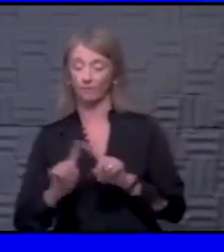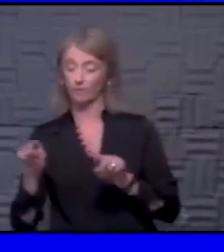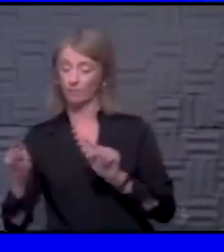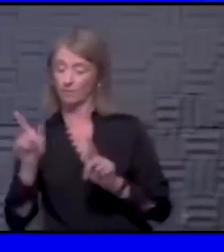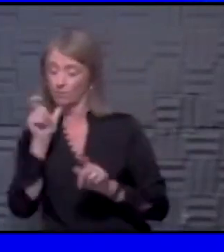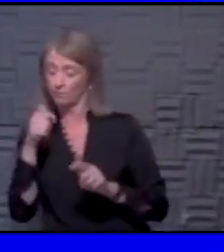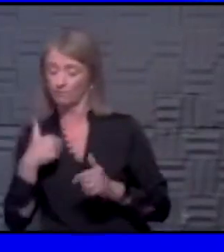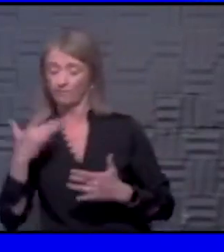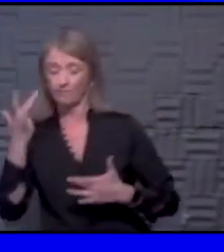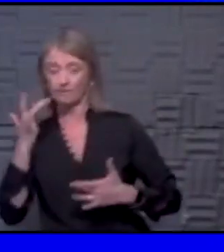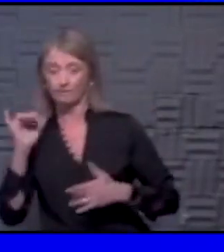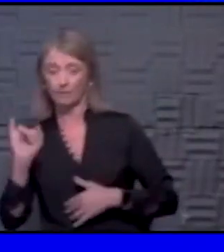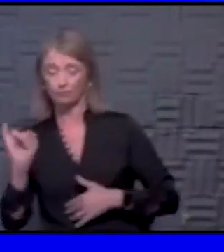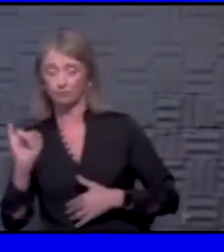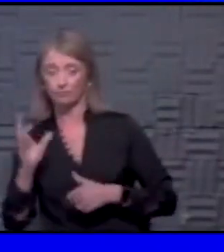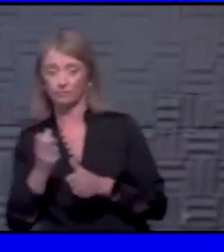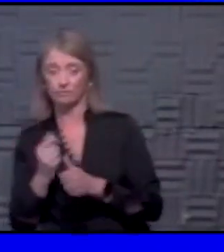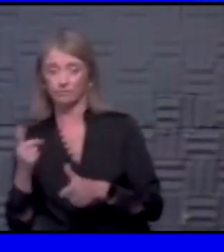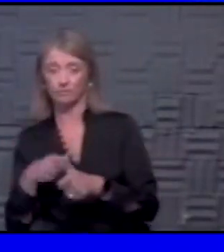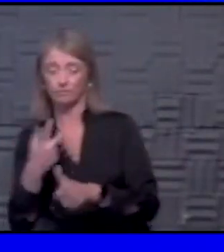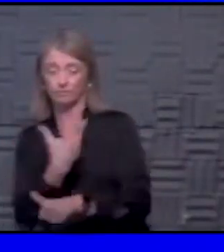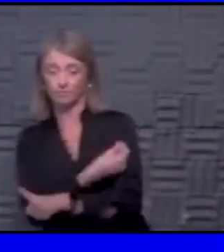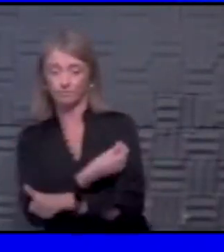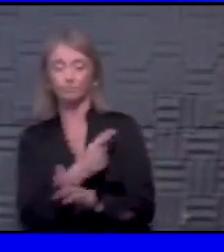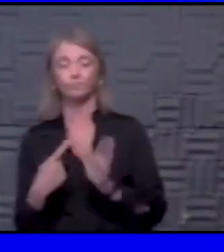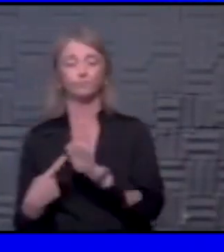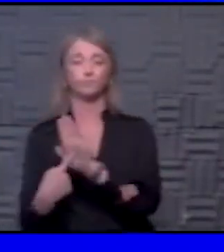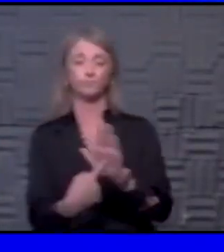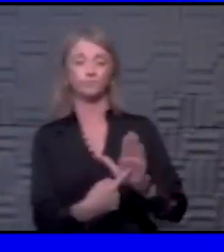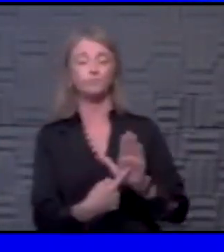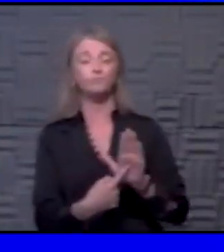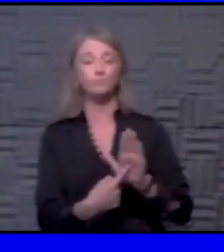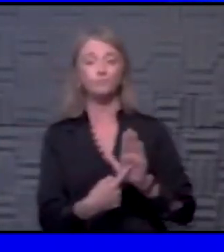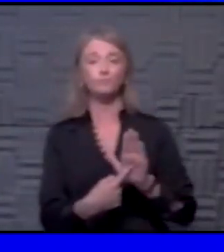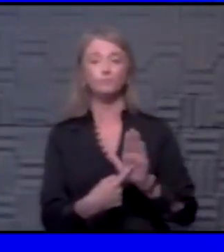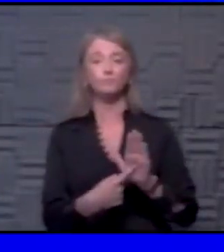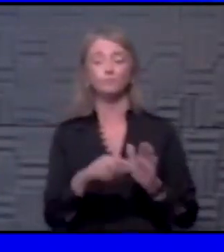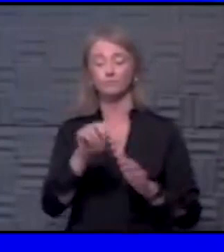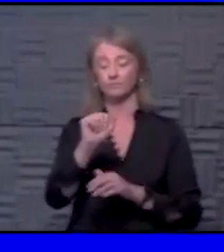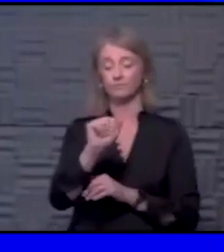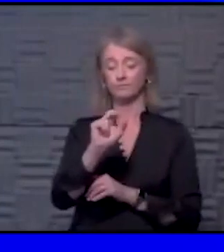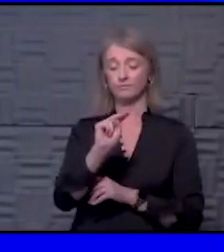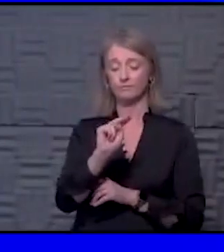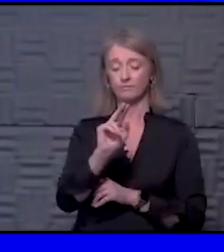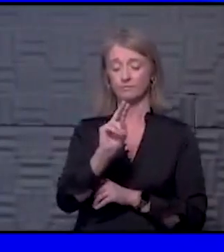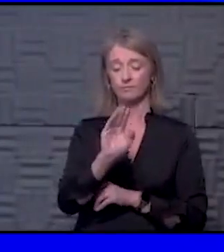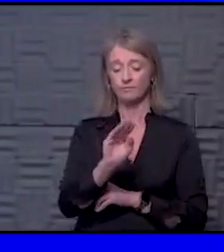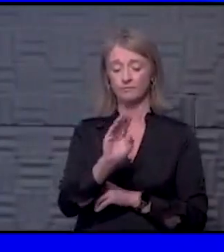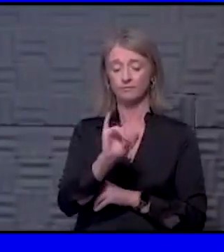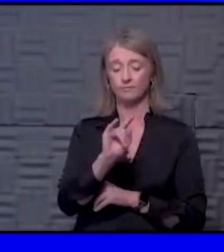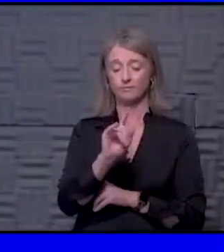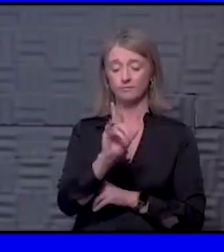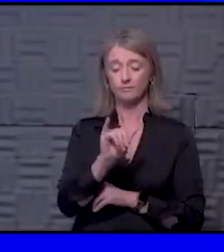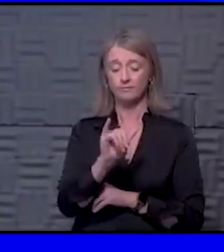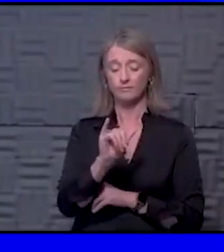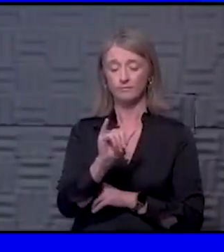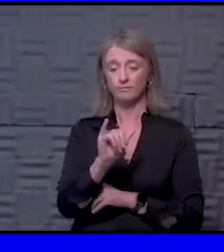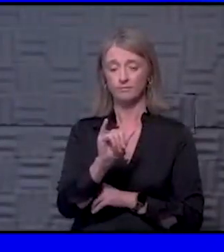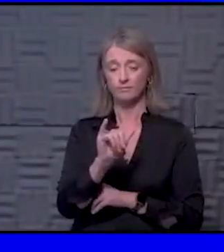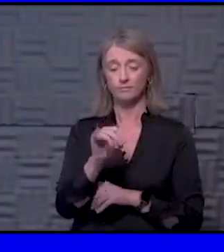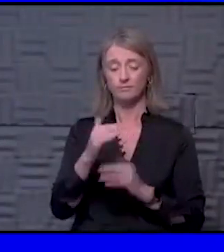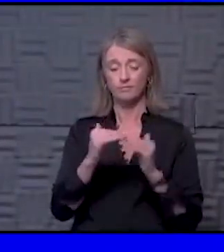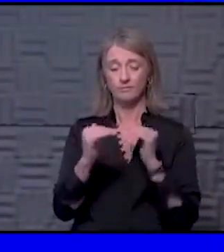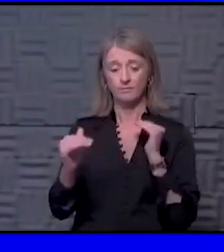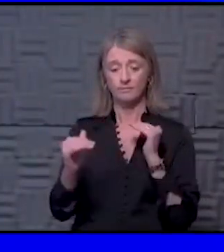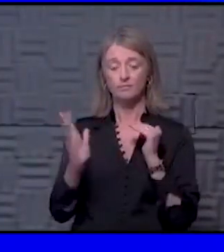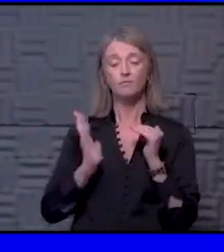have the infection and received their first dose. And what they did show is that certainly the antibody levels were higher in those people who had